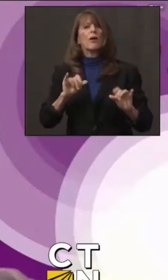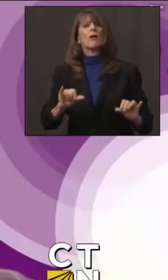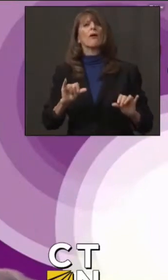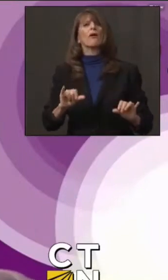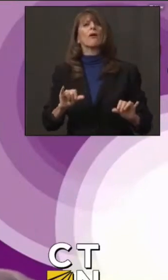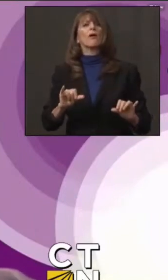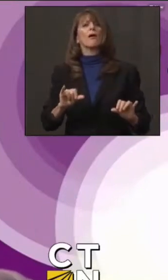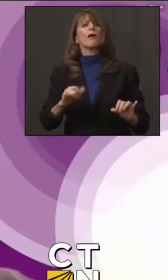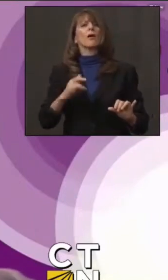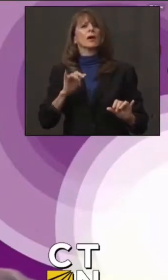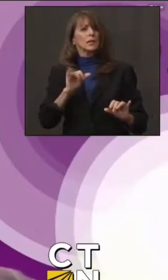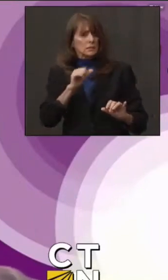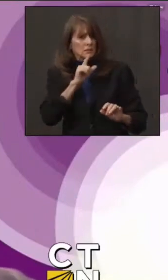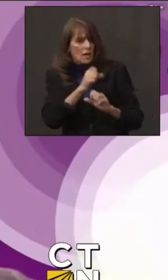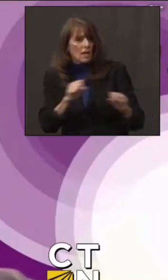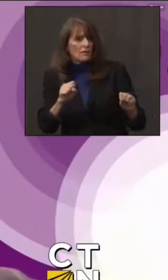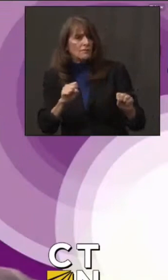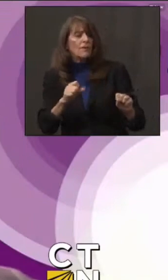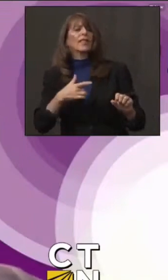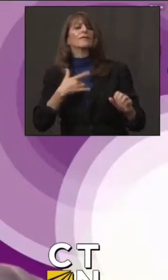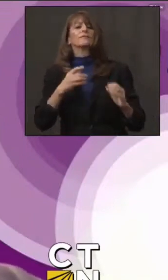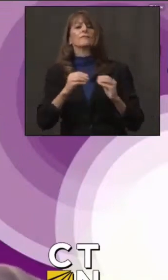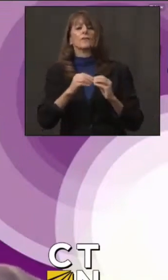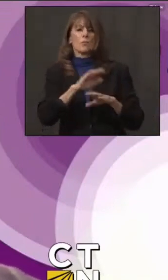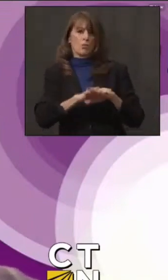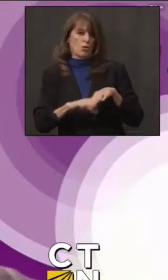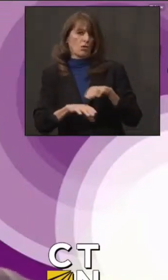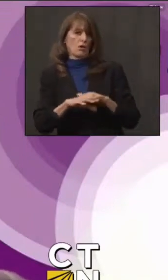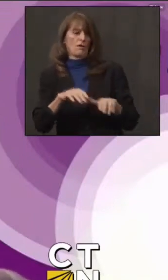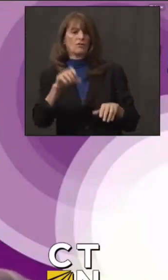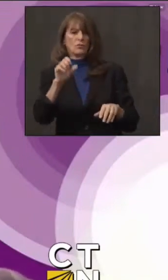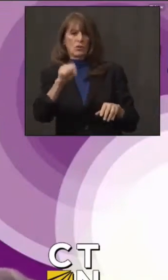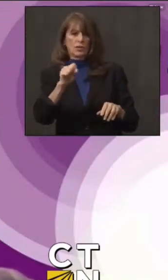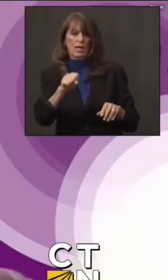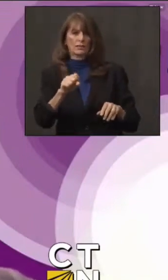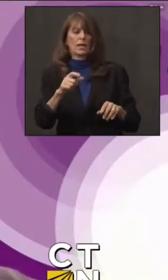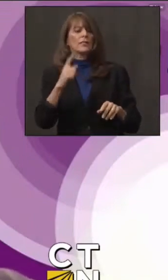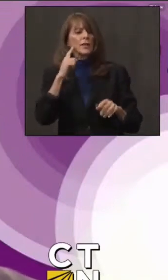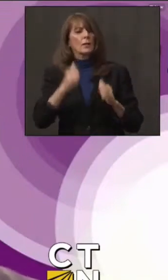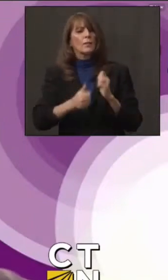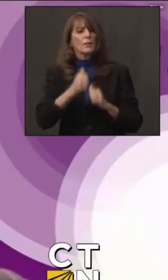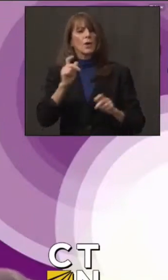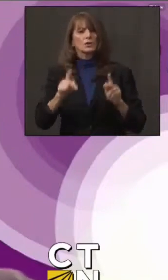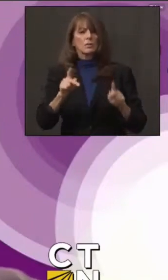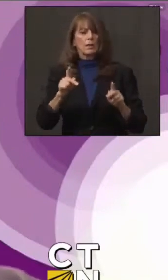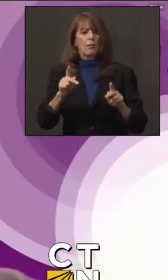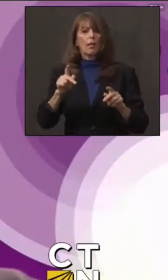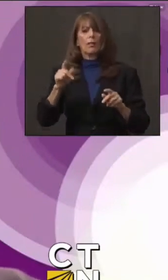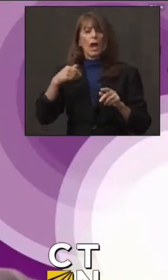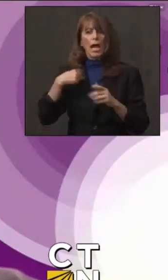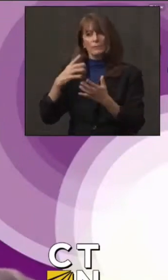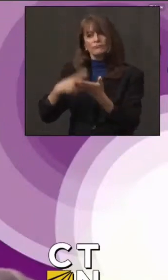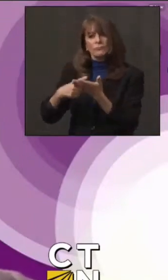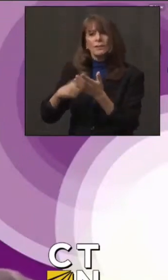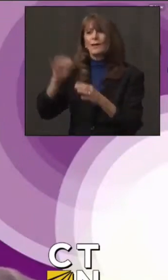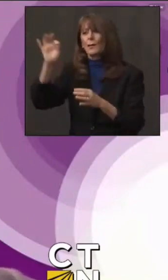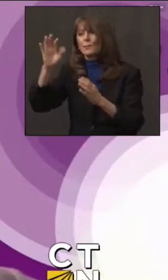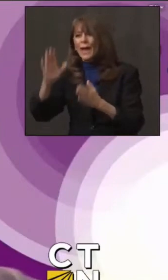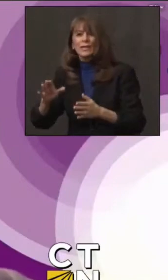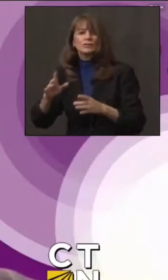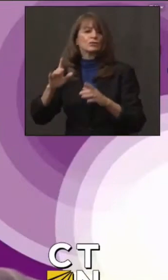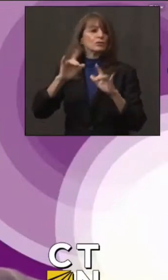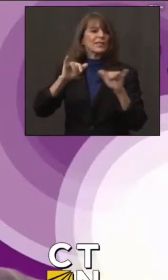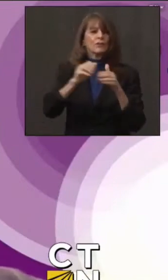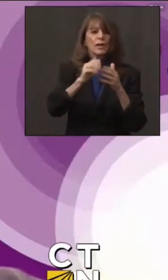confident, and they're willing to continue the conversation. And I believe in the hearts of hearts, they are becoming ambassadors, suggesting that we as a state should